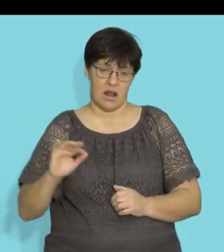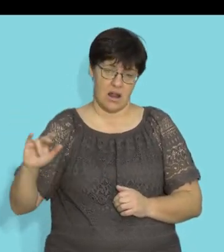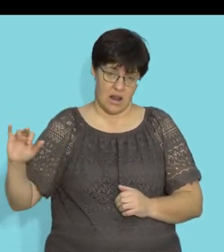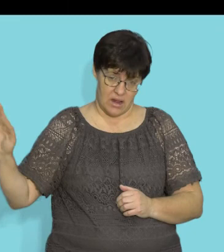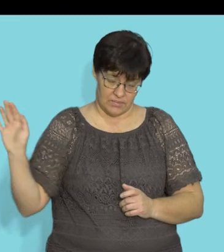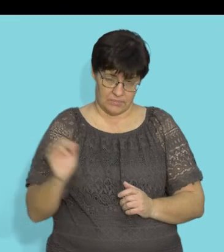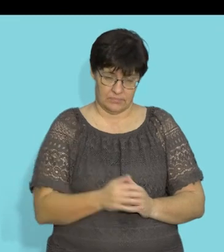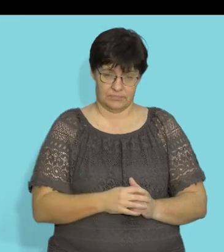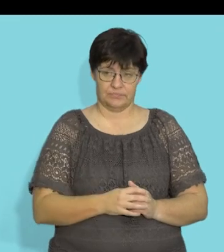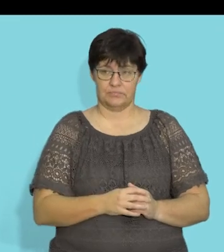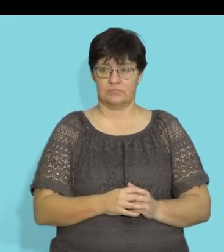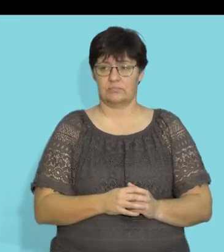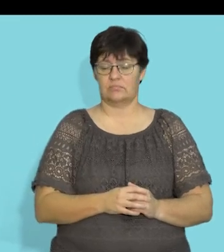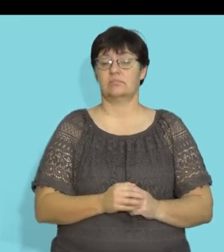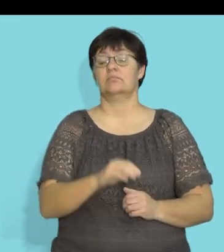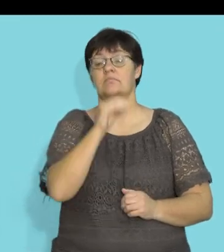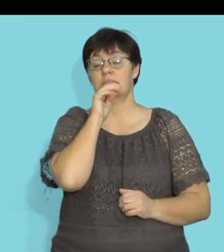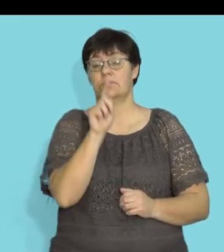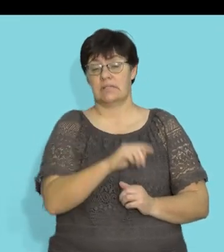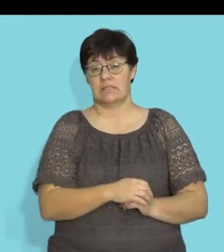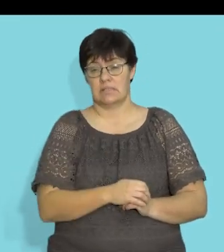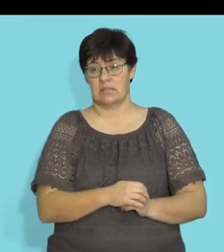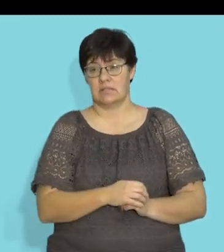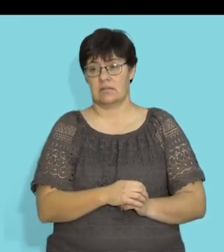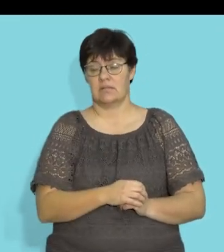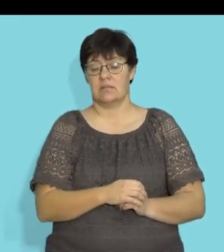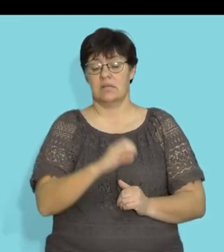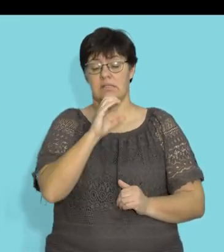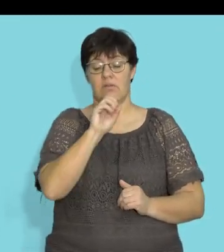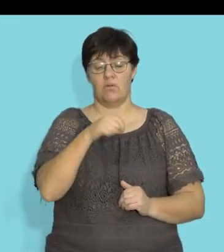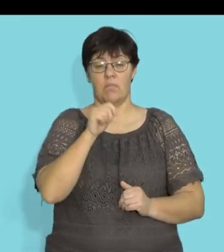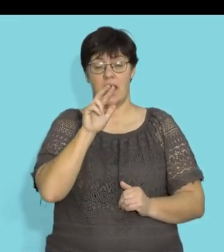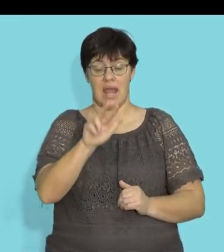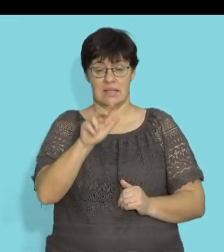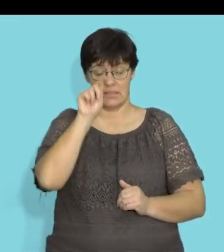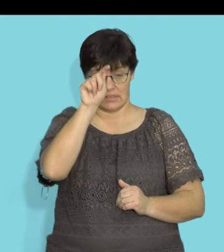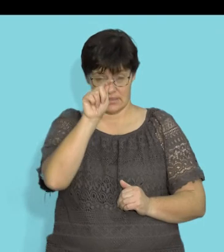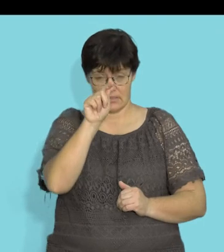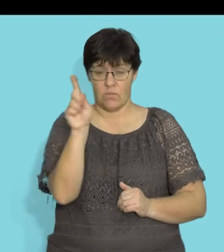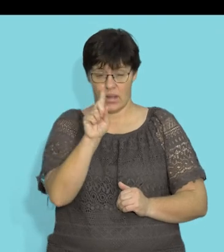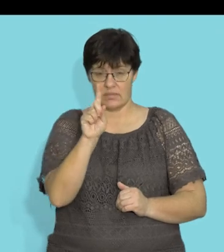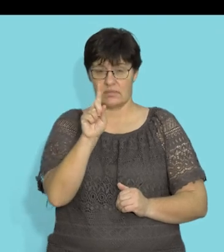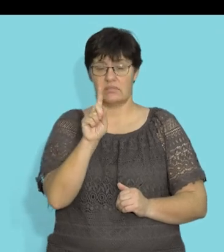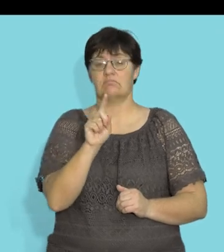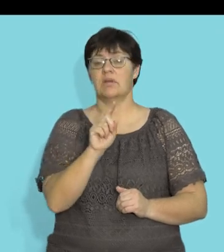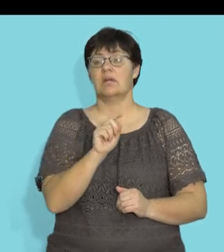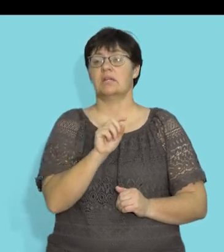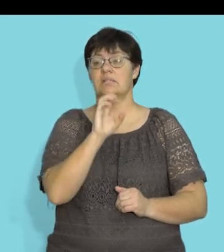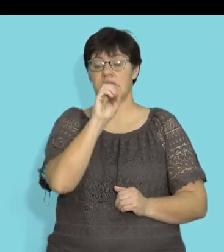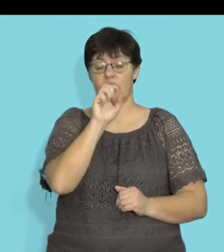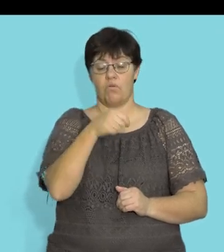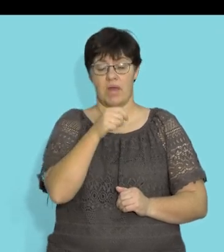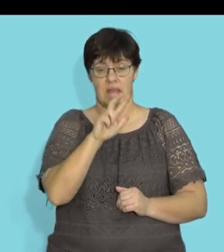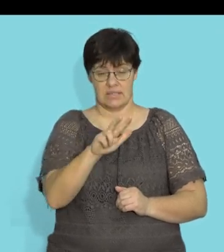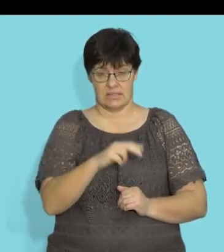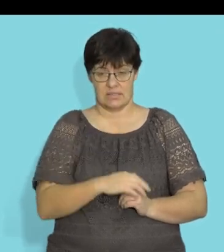0,88888 going on. This means that I can actually write 0,8 recurring as a sum, because it's going to